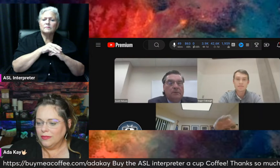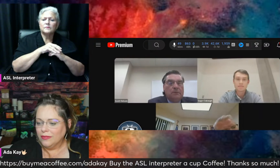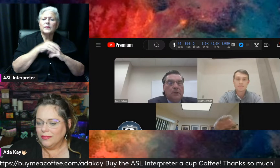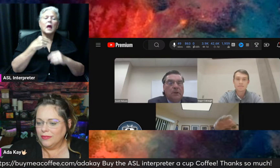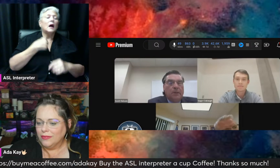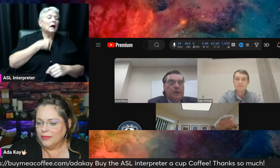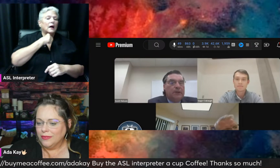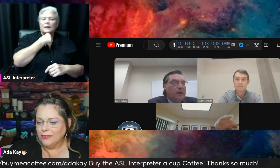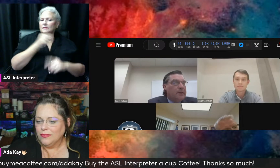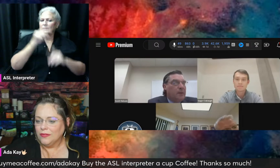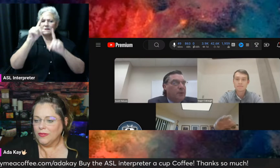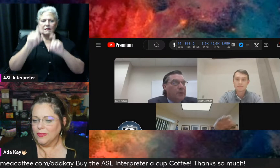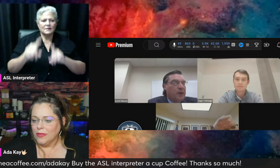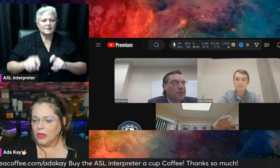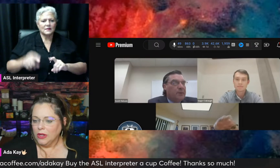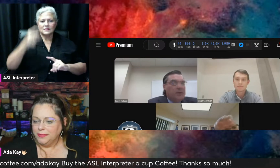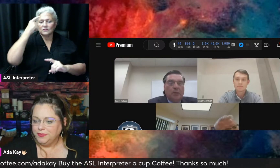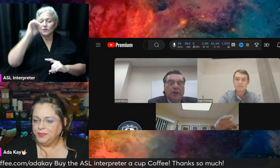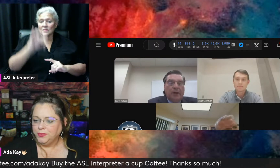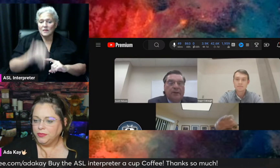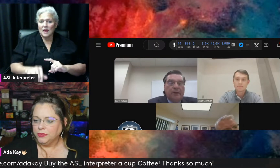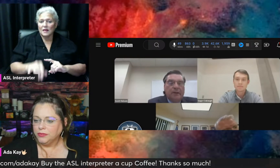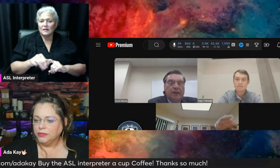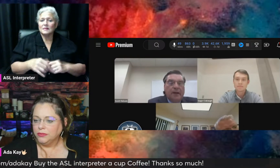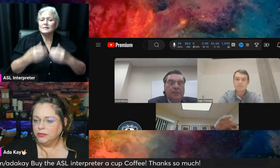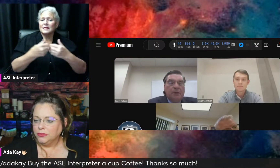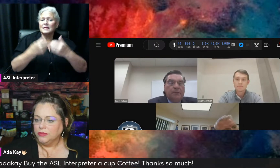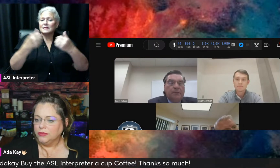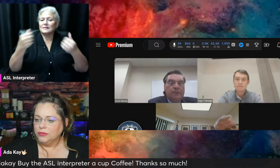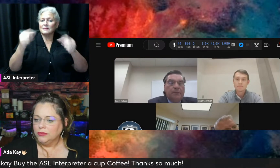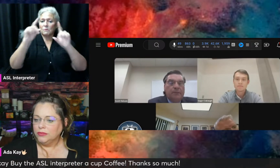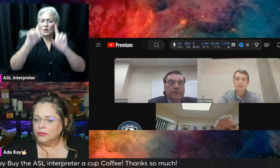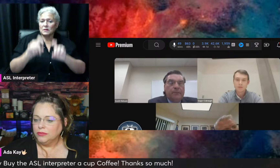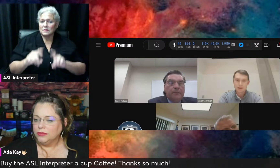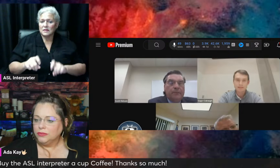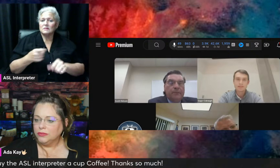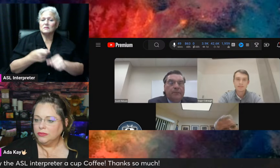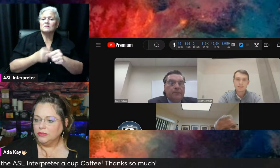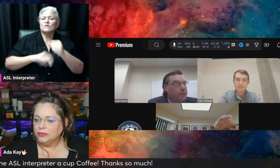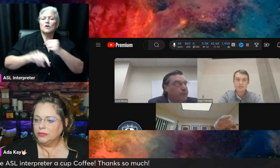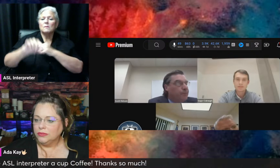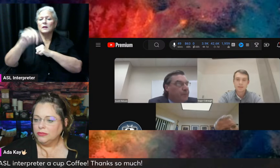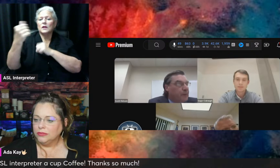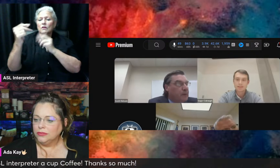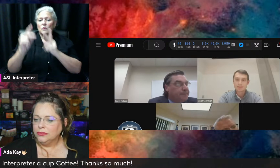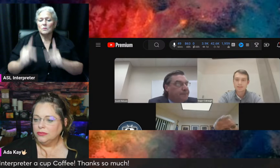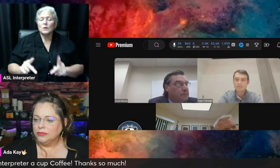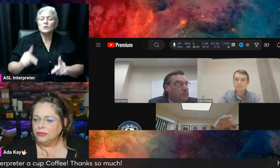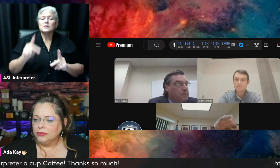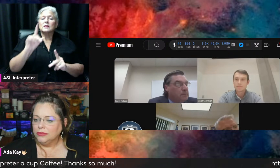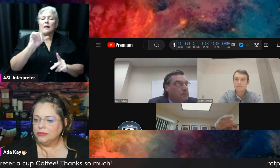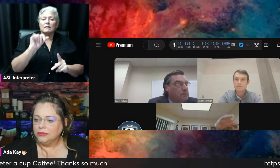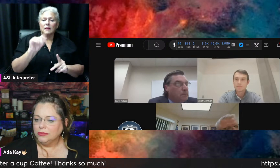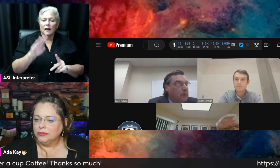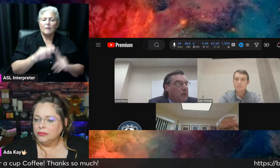for that. Is that a separate test from someone else at the lab? Correct. It is a separate